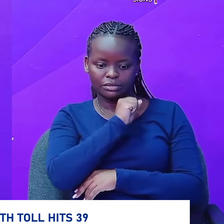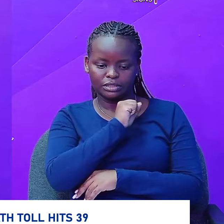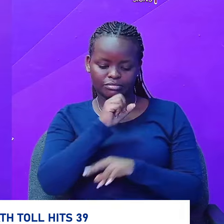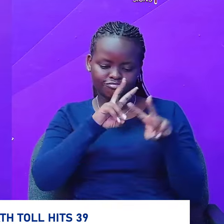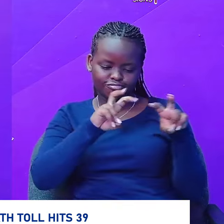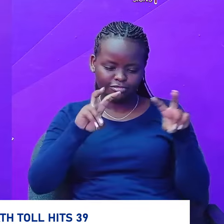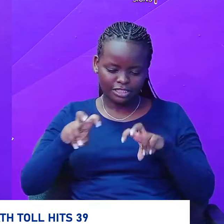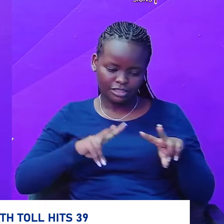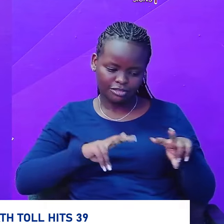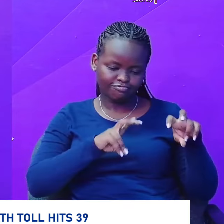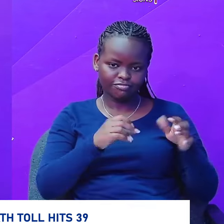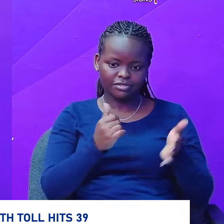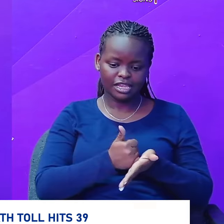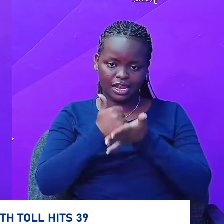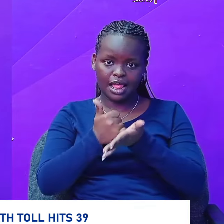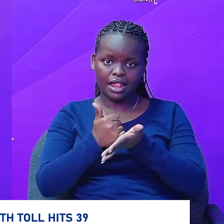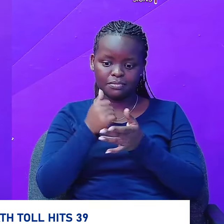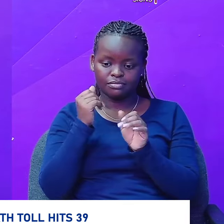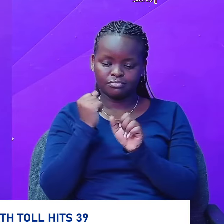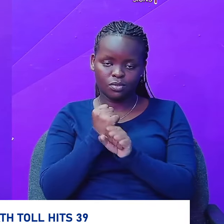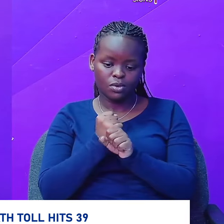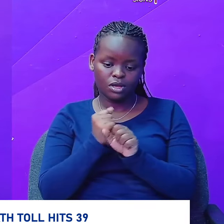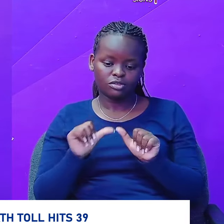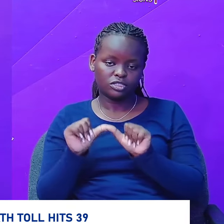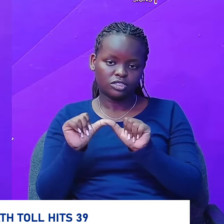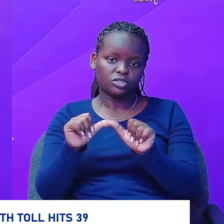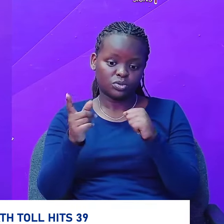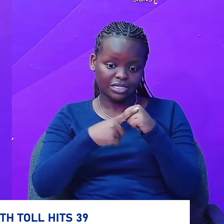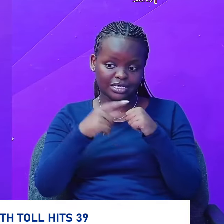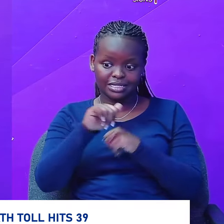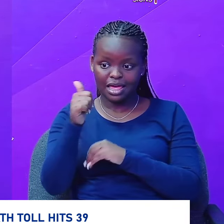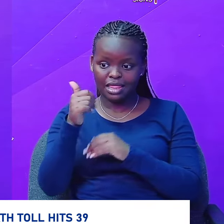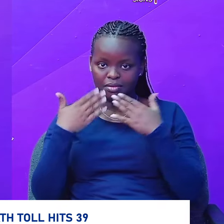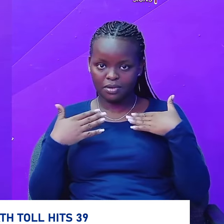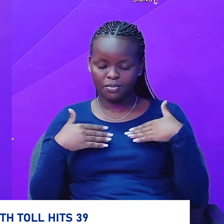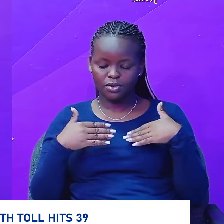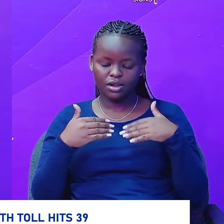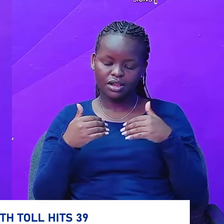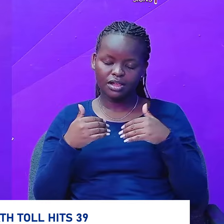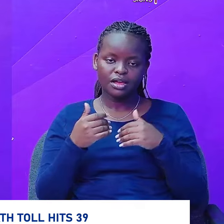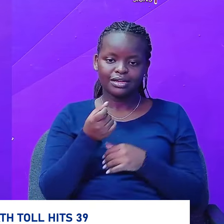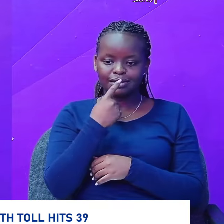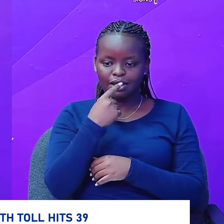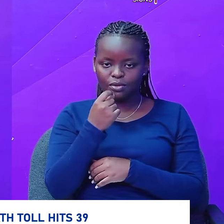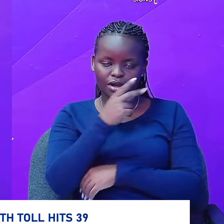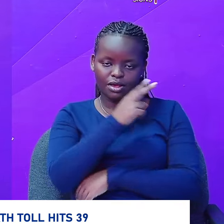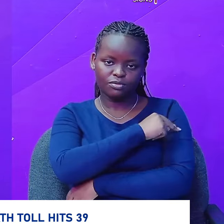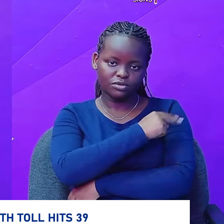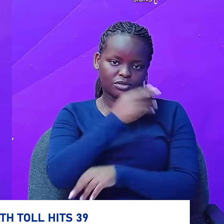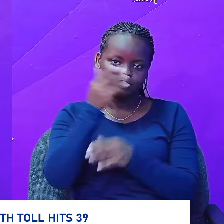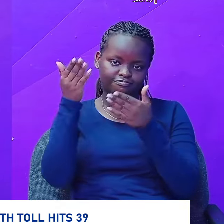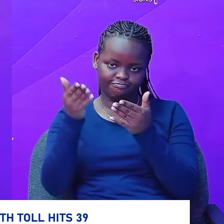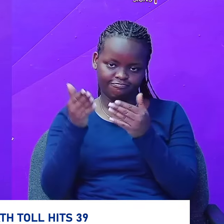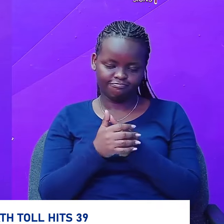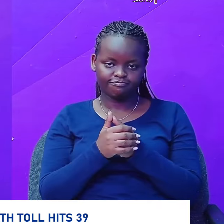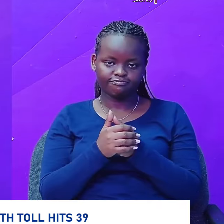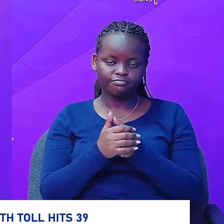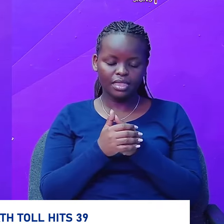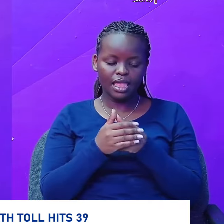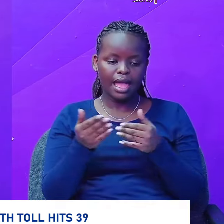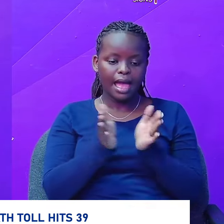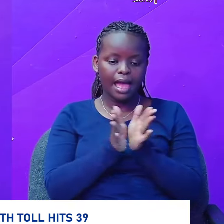and rescue operations ongoing, while 6 other victims are currently receiving medical treatment. A public